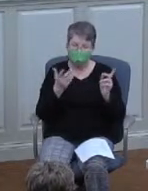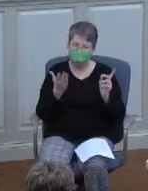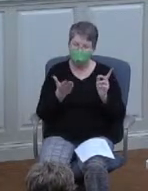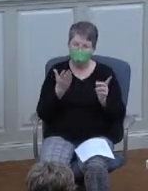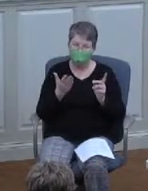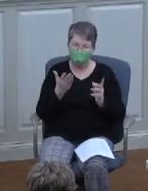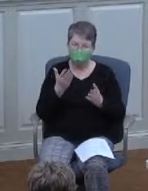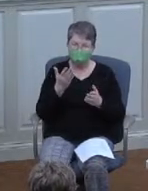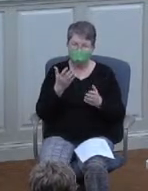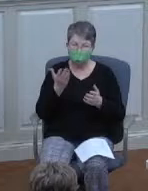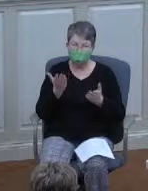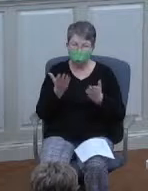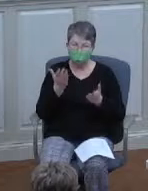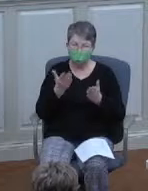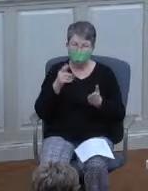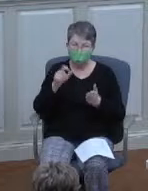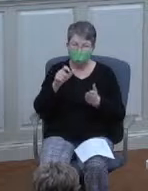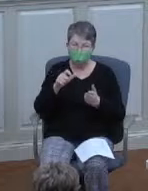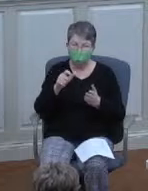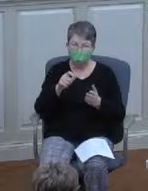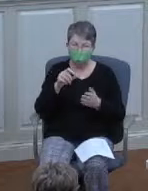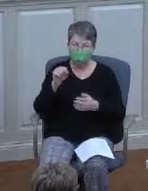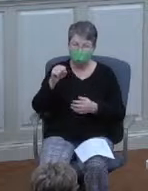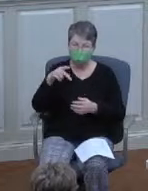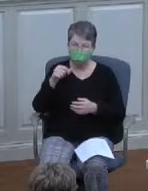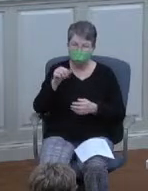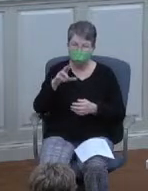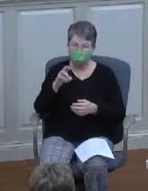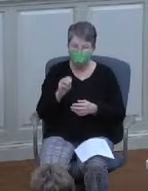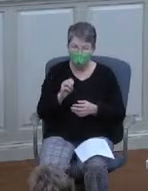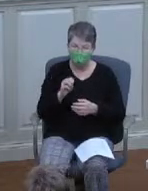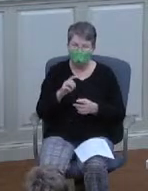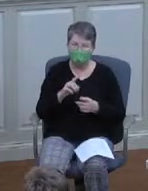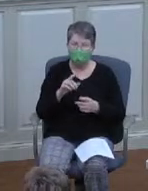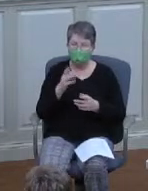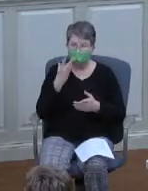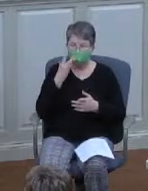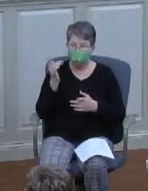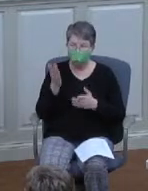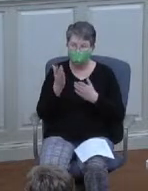bring a spare if you're going to put me in the picture, because it will break the camera.